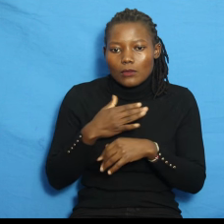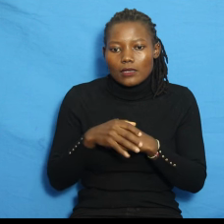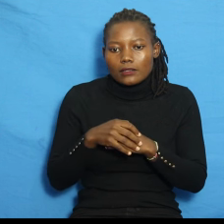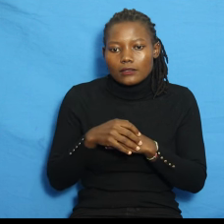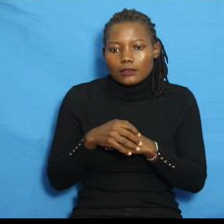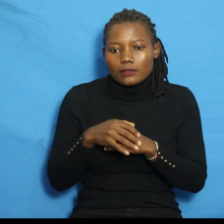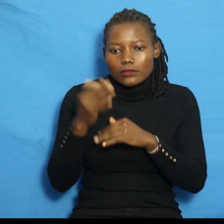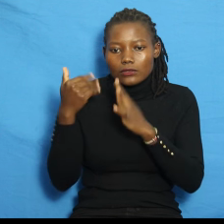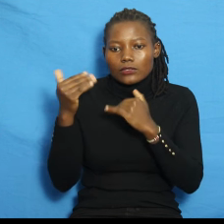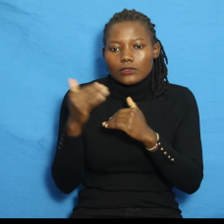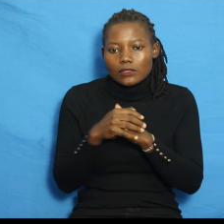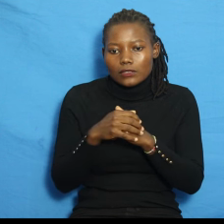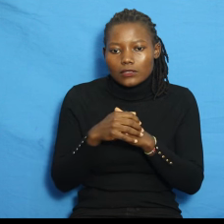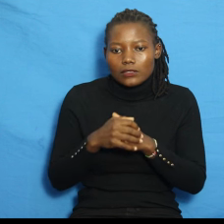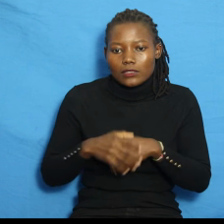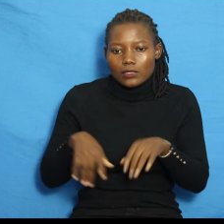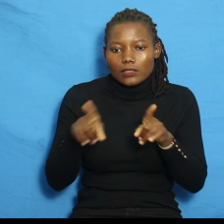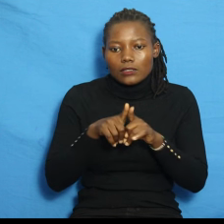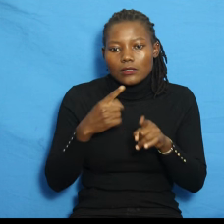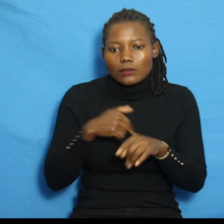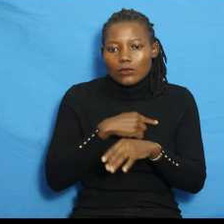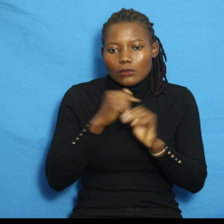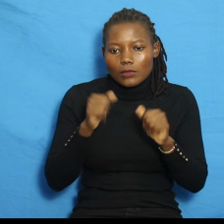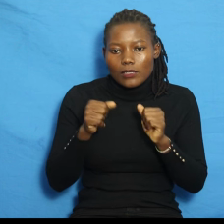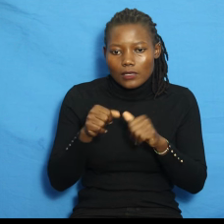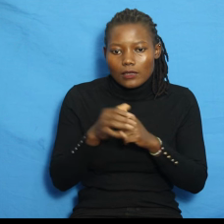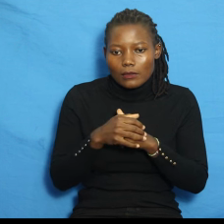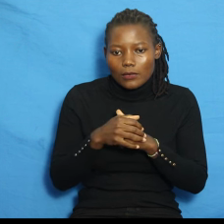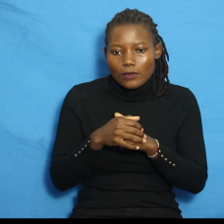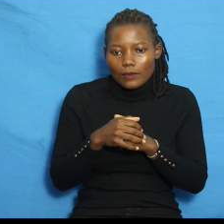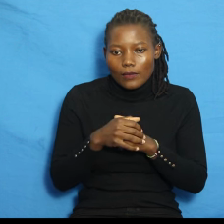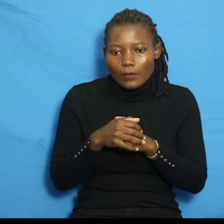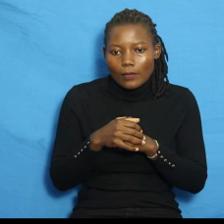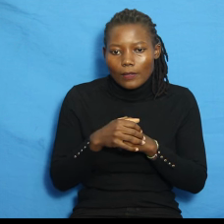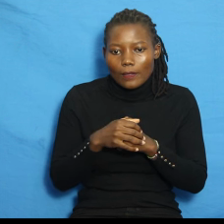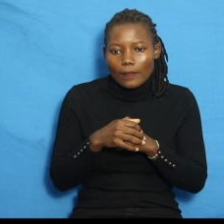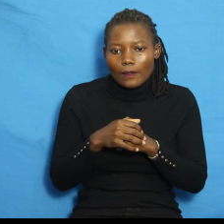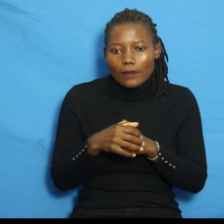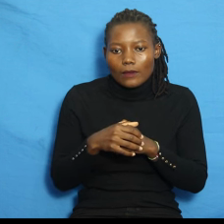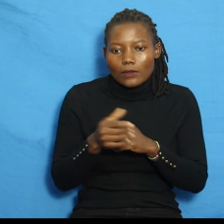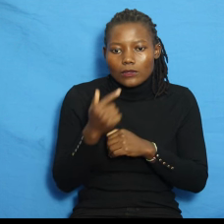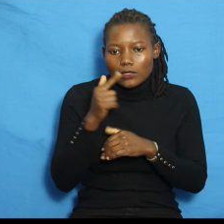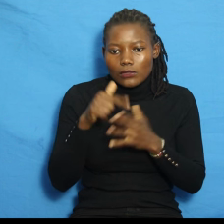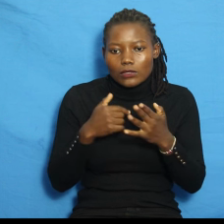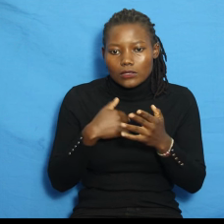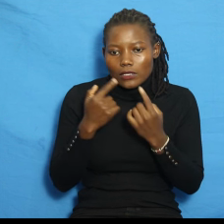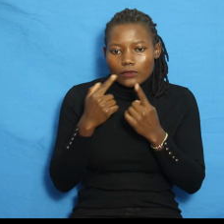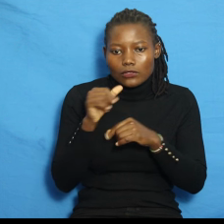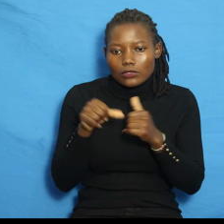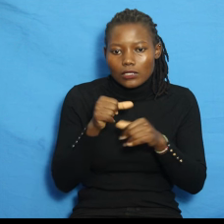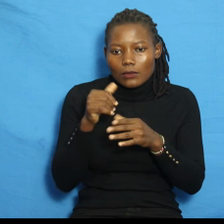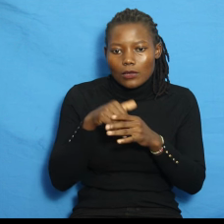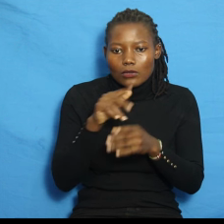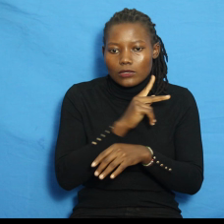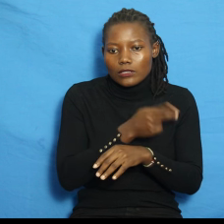from my university duties, and I will be able to circulate what I have talked about in a